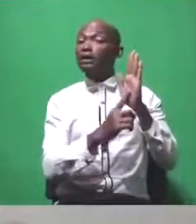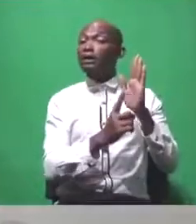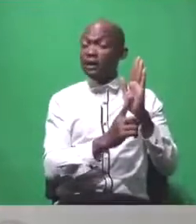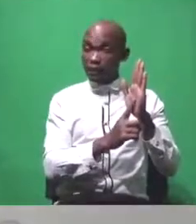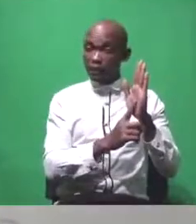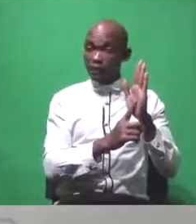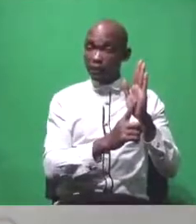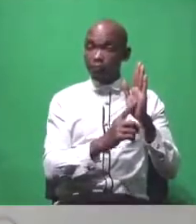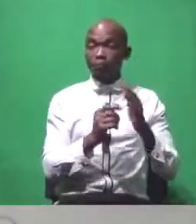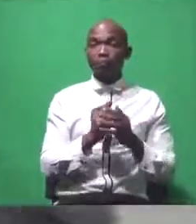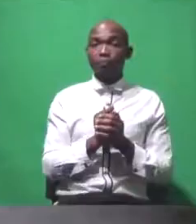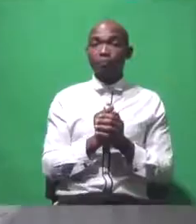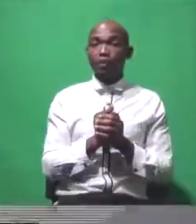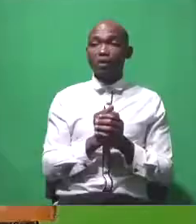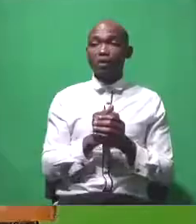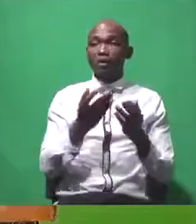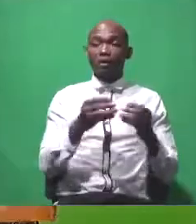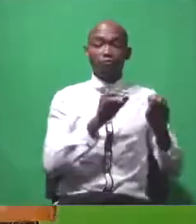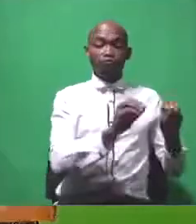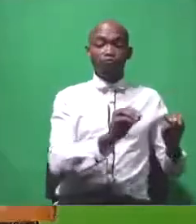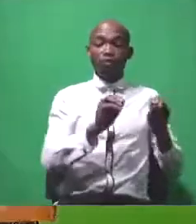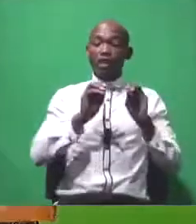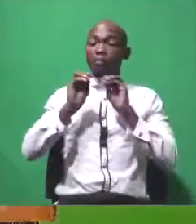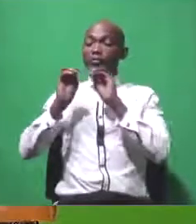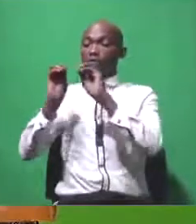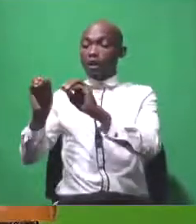456. You put here